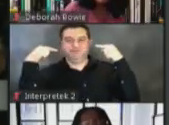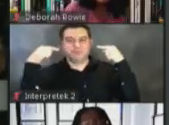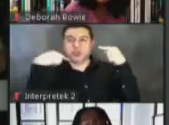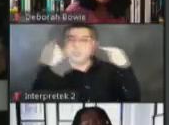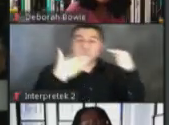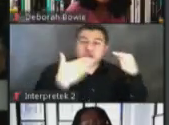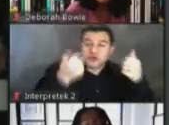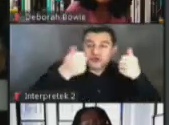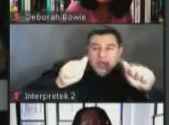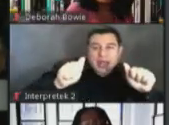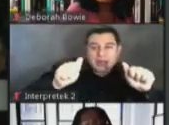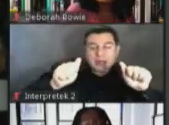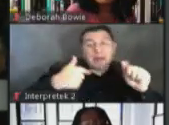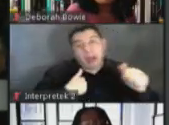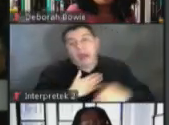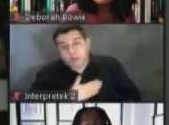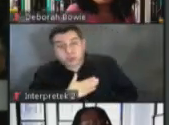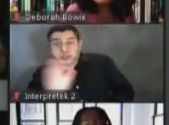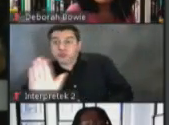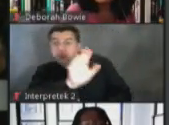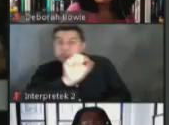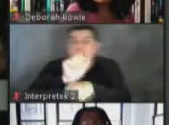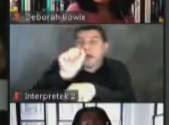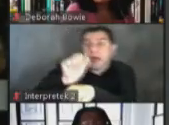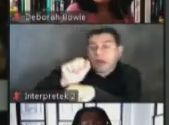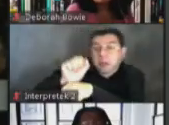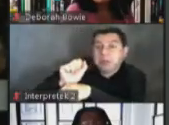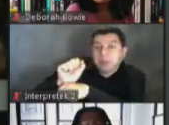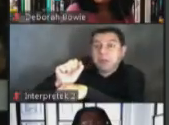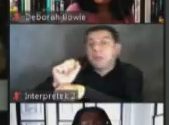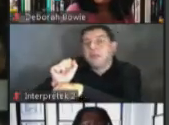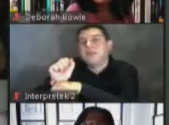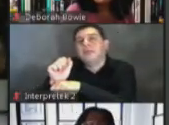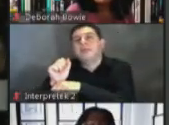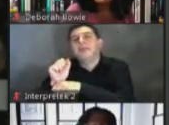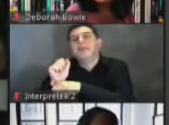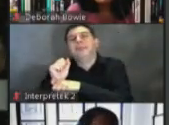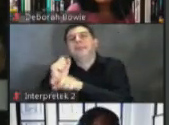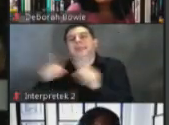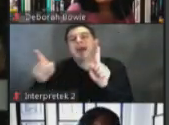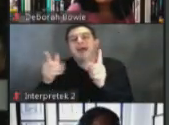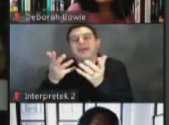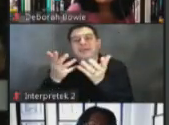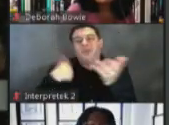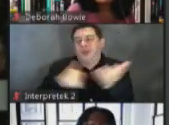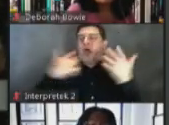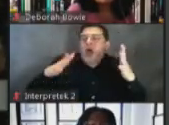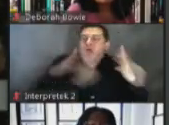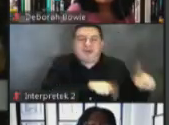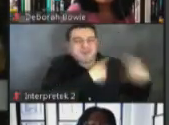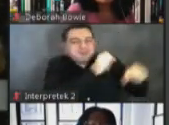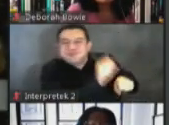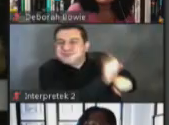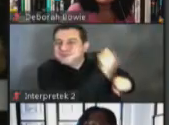appreciate the work that you all put in. There is a lot that we're already doing. I think some of the most valuable pieces